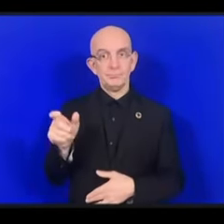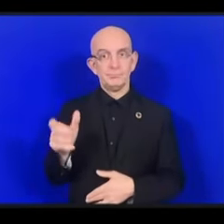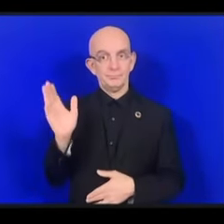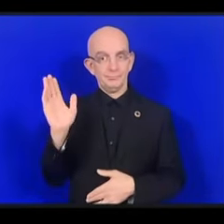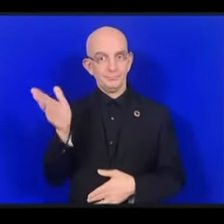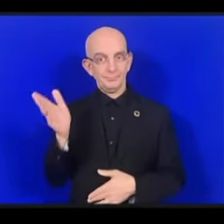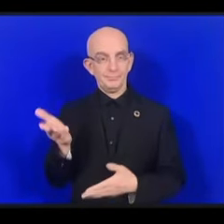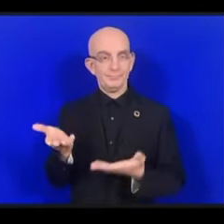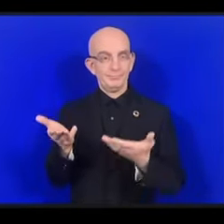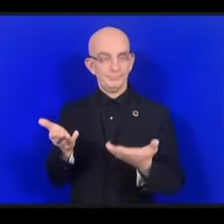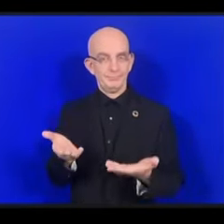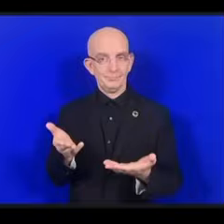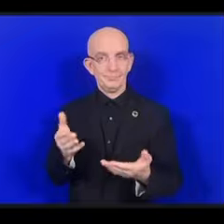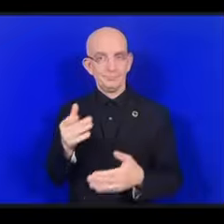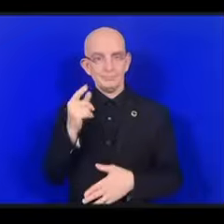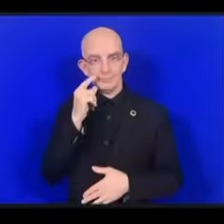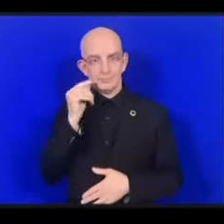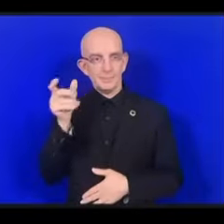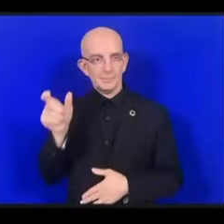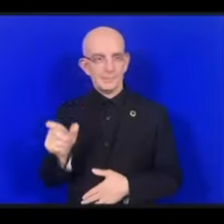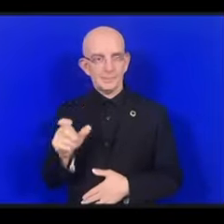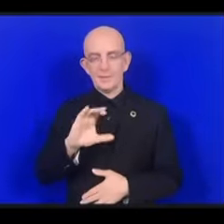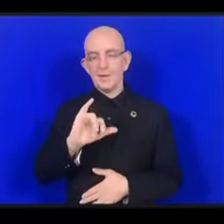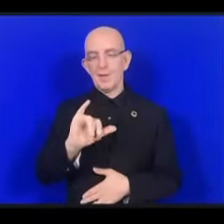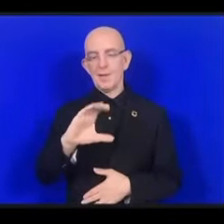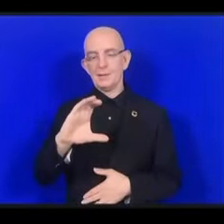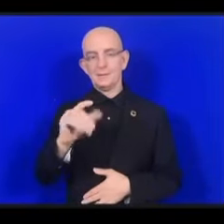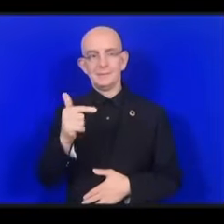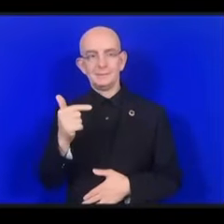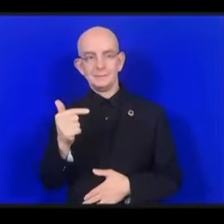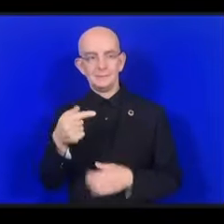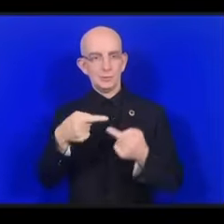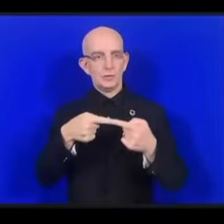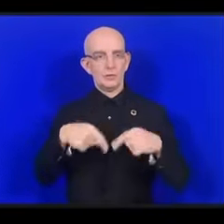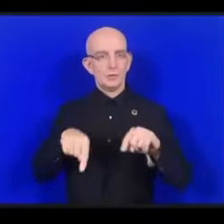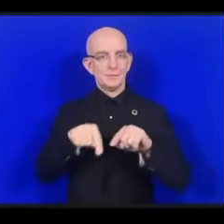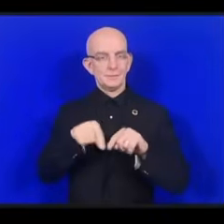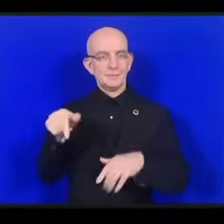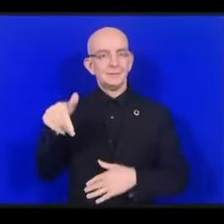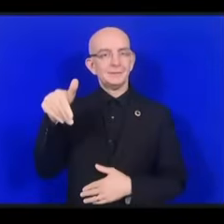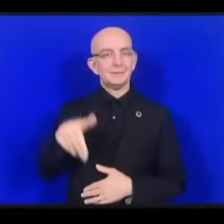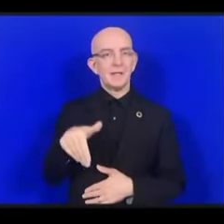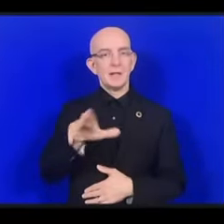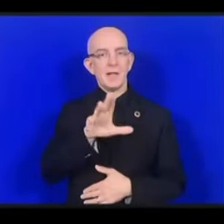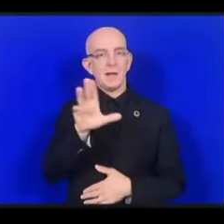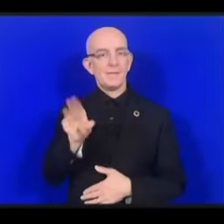African National Assembly, to deliver our remarks. Honorable Frolic, please.